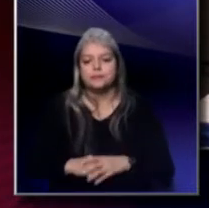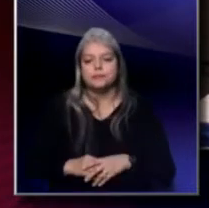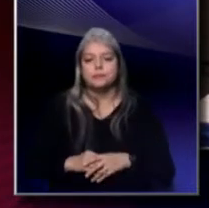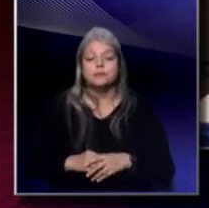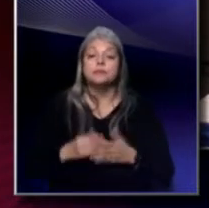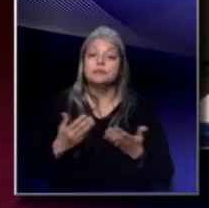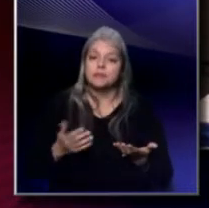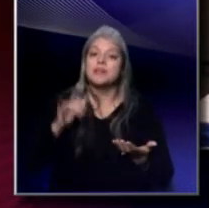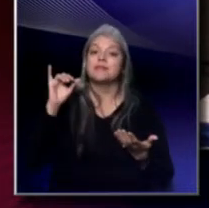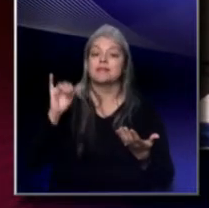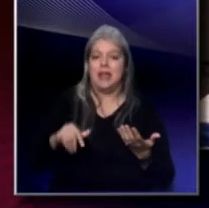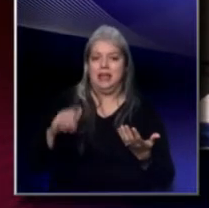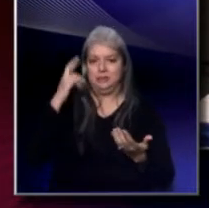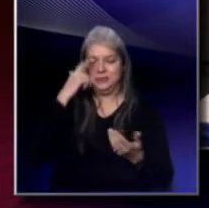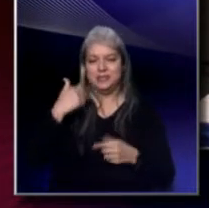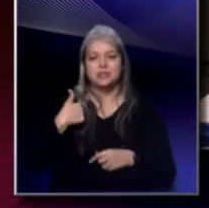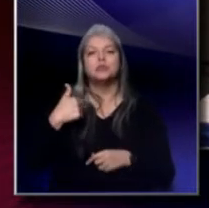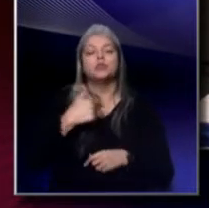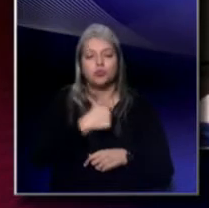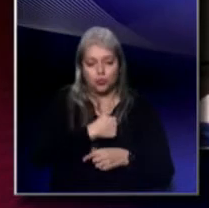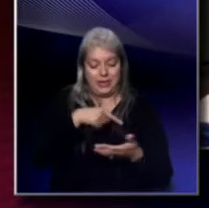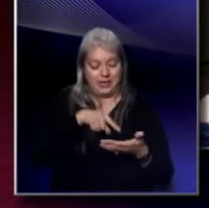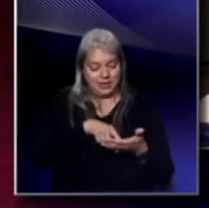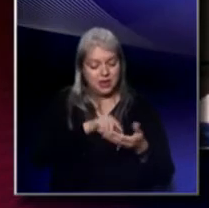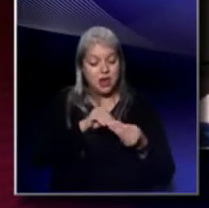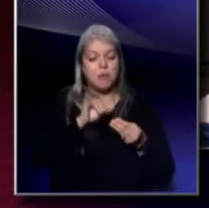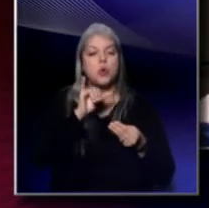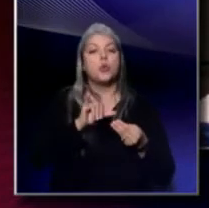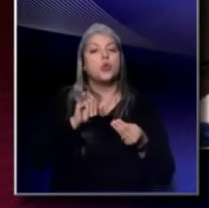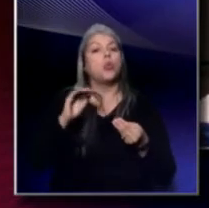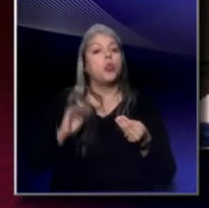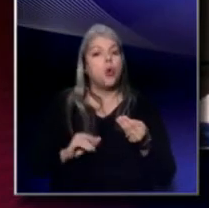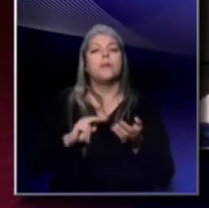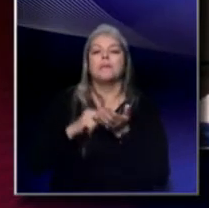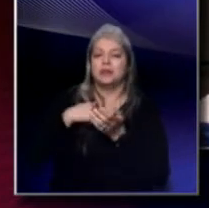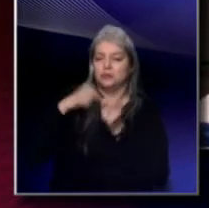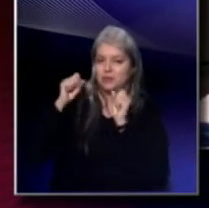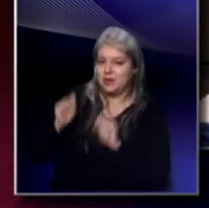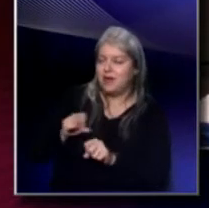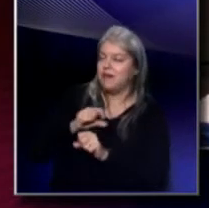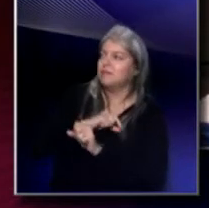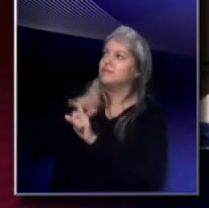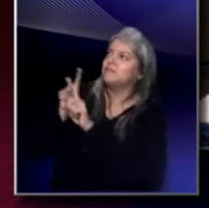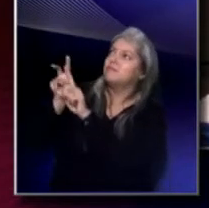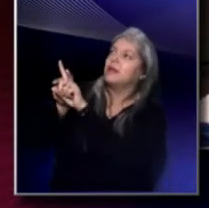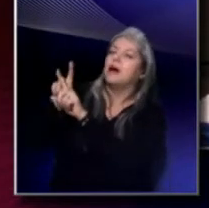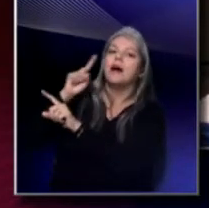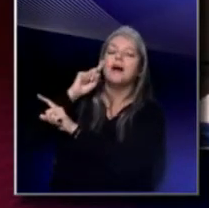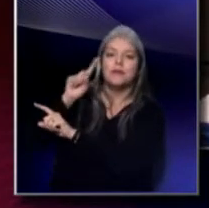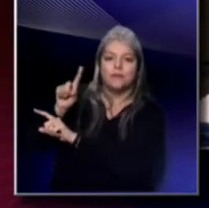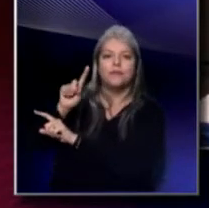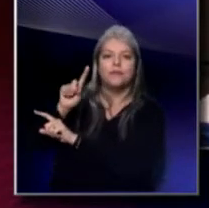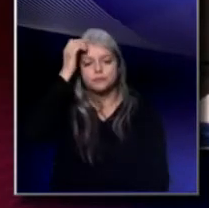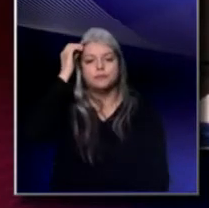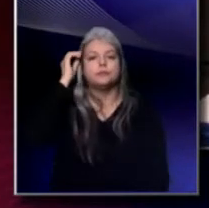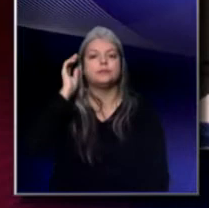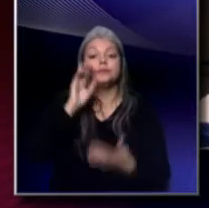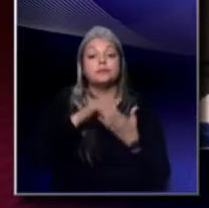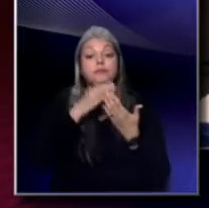is the reason why we are eligible to be able to apply for getting grants.